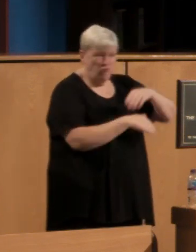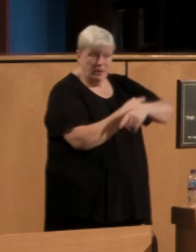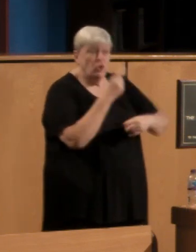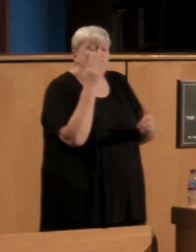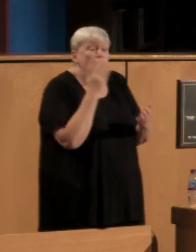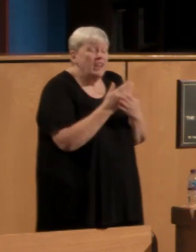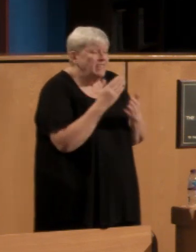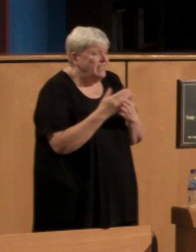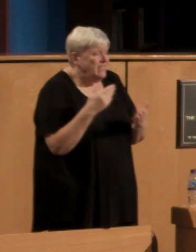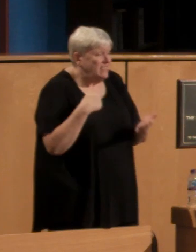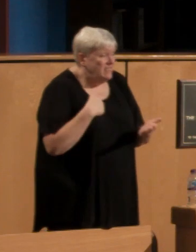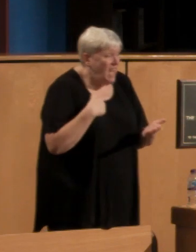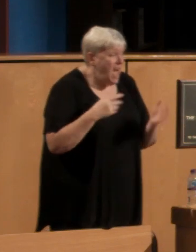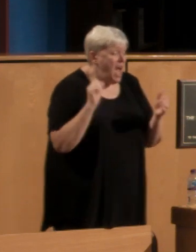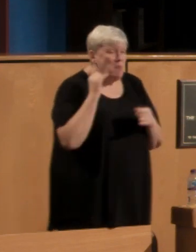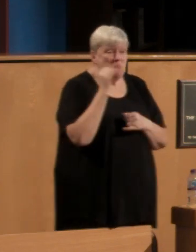I primarily blame.